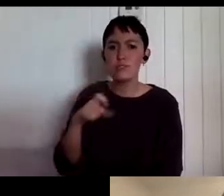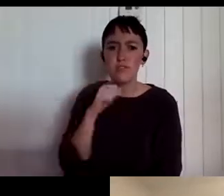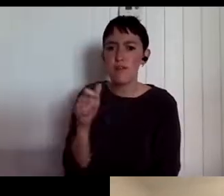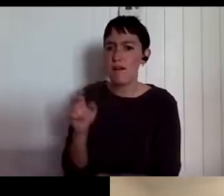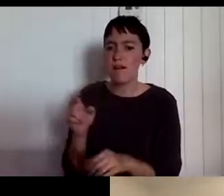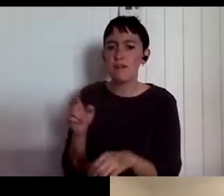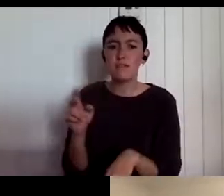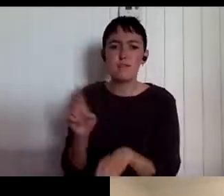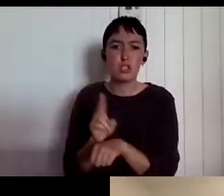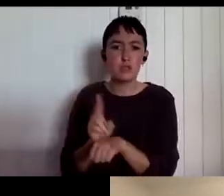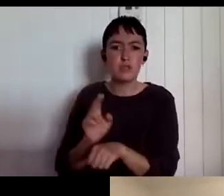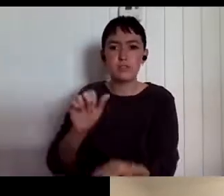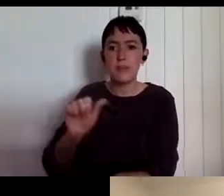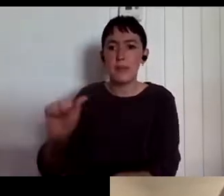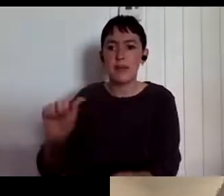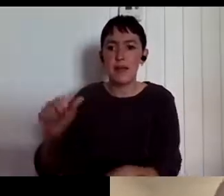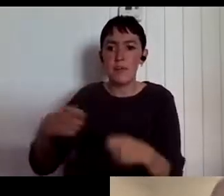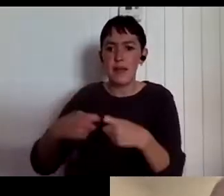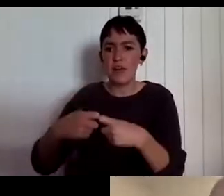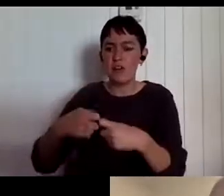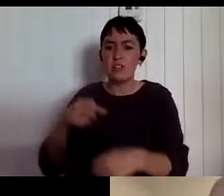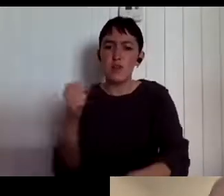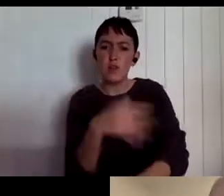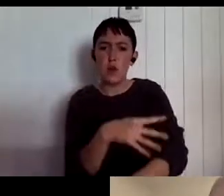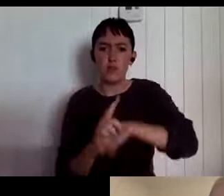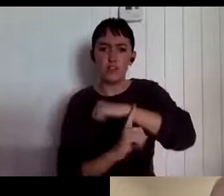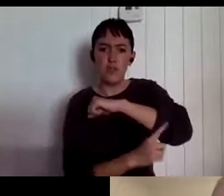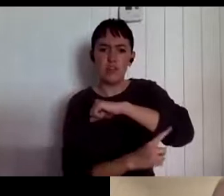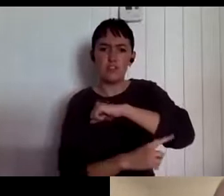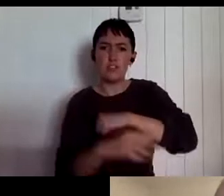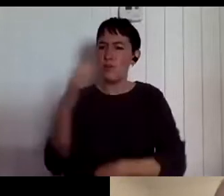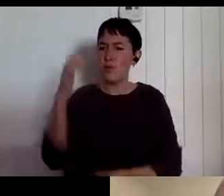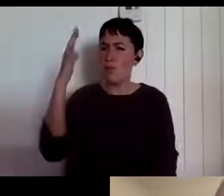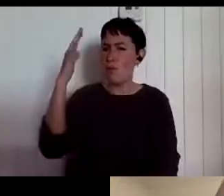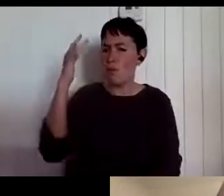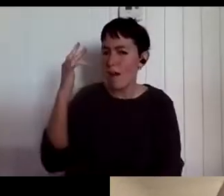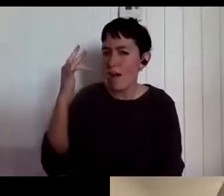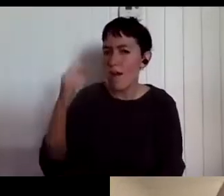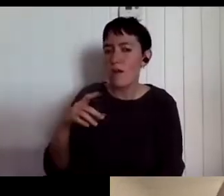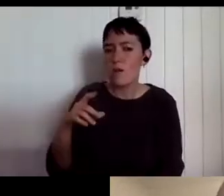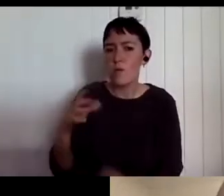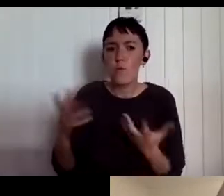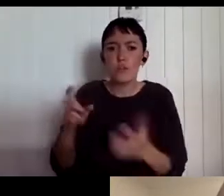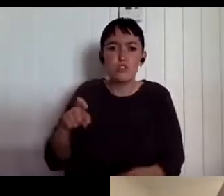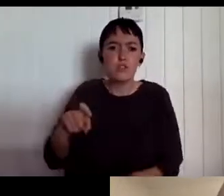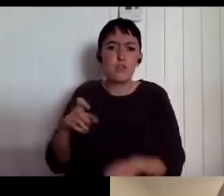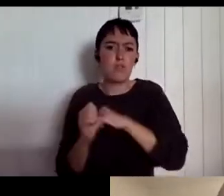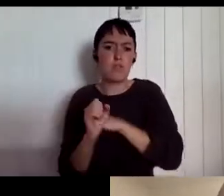have you, and chuck them in the trash. Why is that? And what are we supposed to do with them?